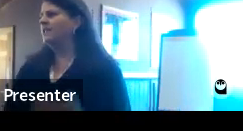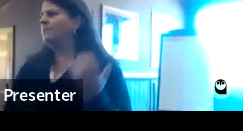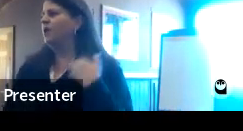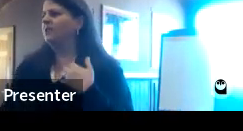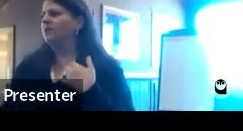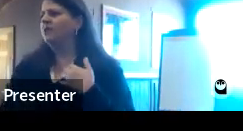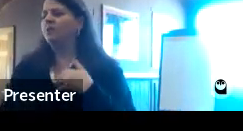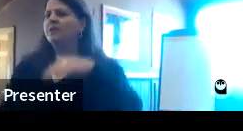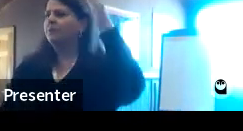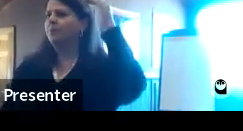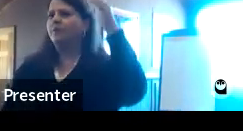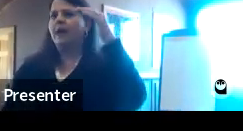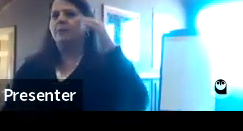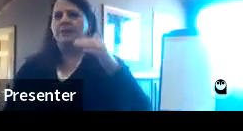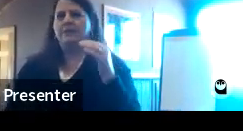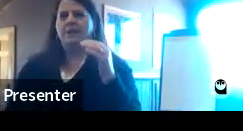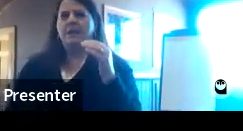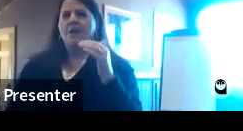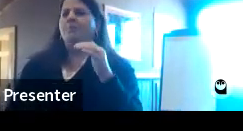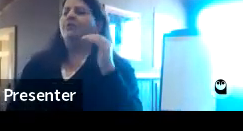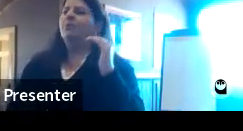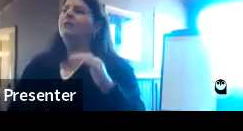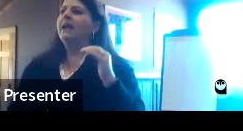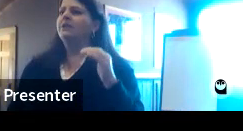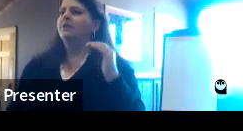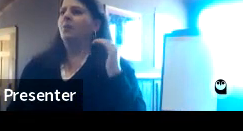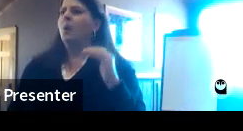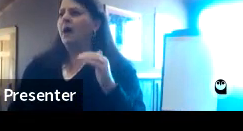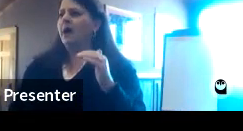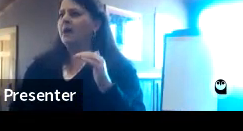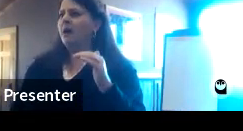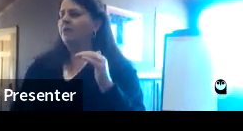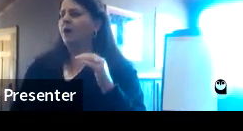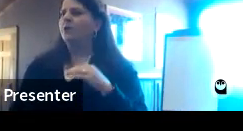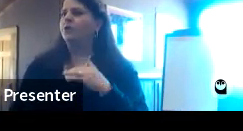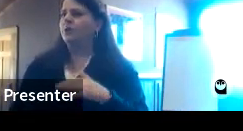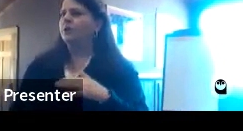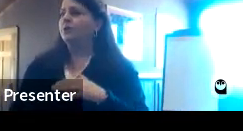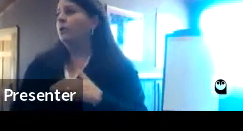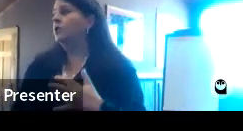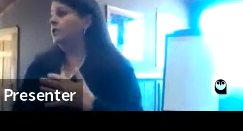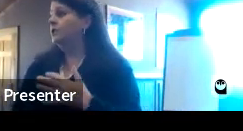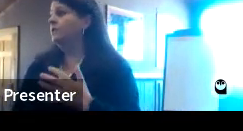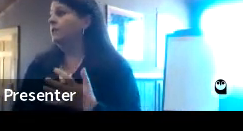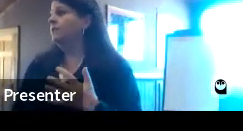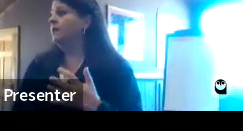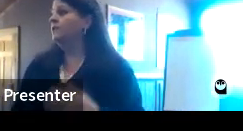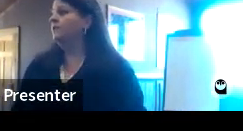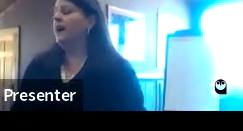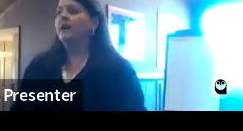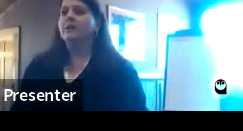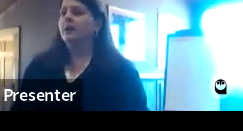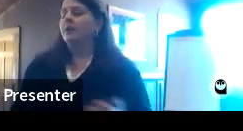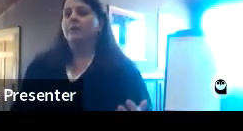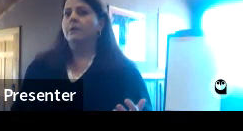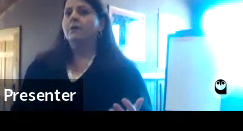elements. As prosecutors, we just have to prove the elements. But if we don't answer the why of our jurors or judges, if they're the finders